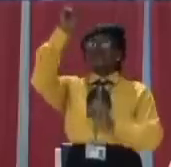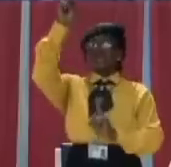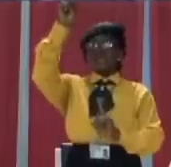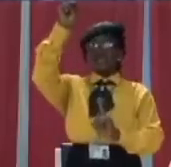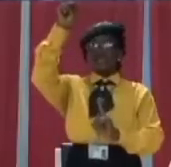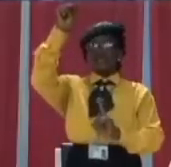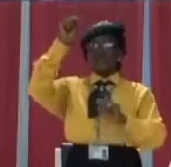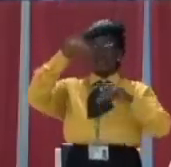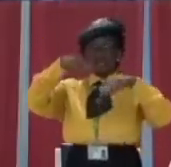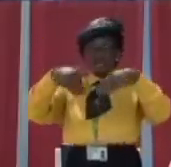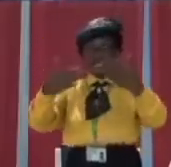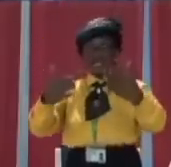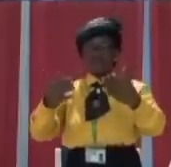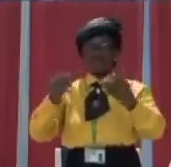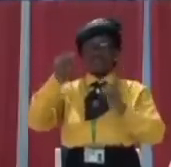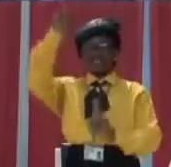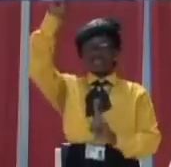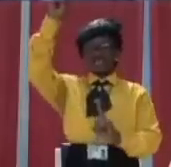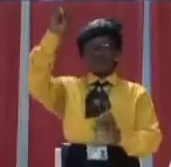Give him glory.